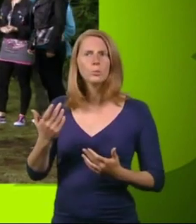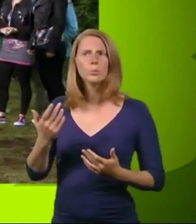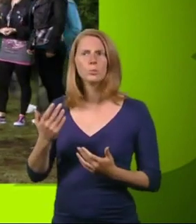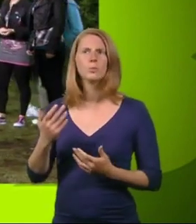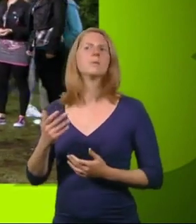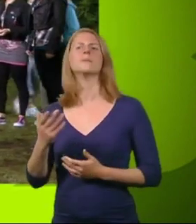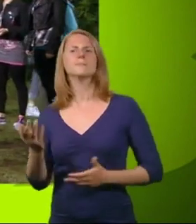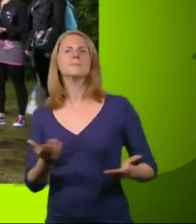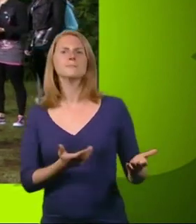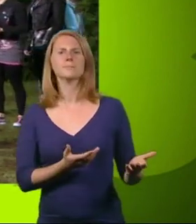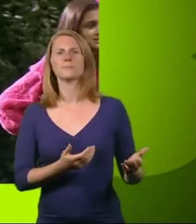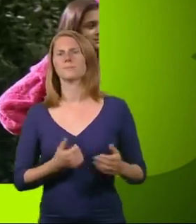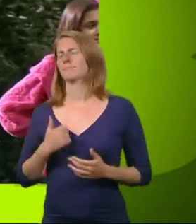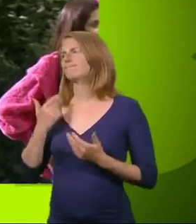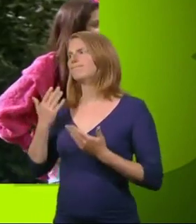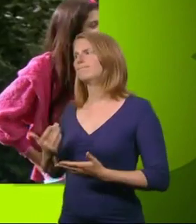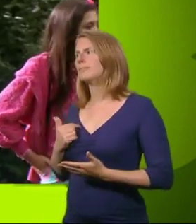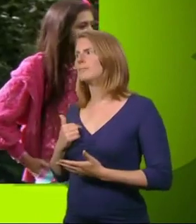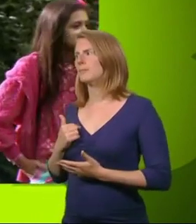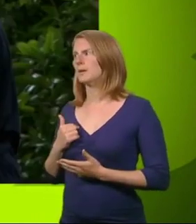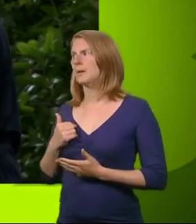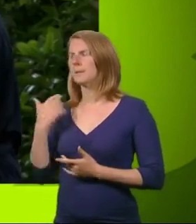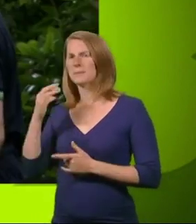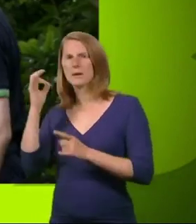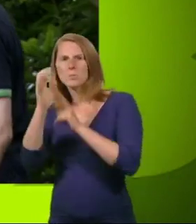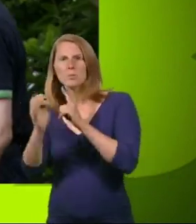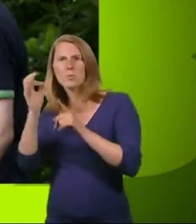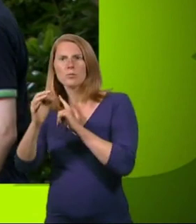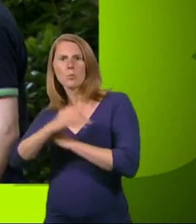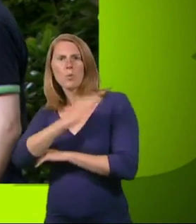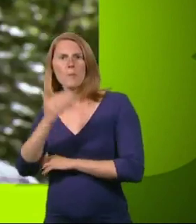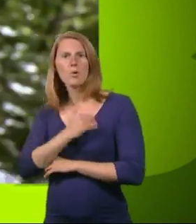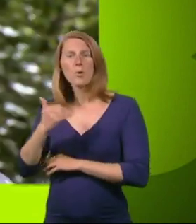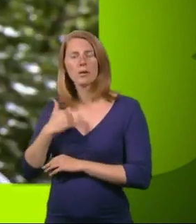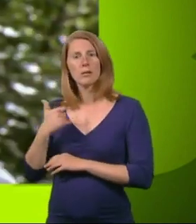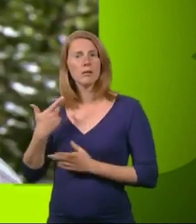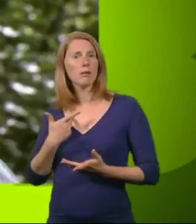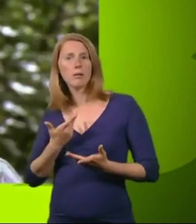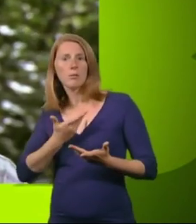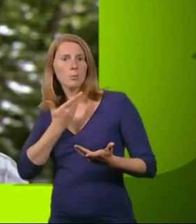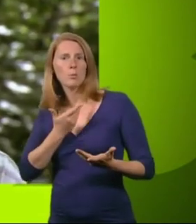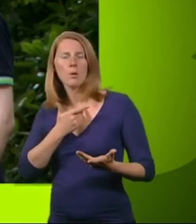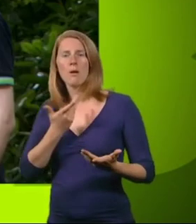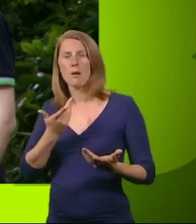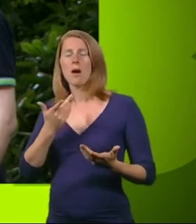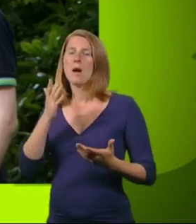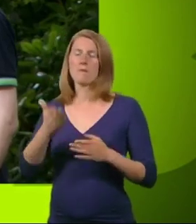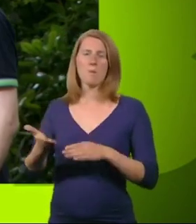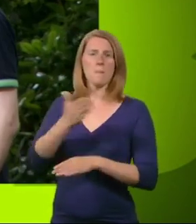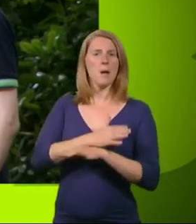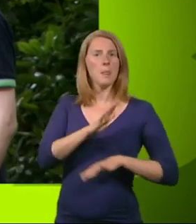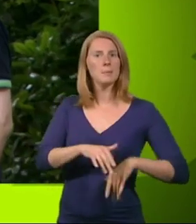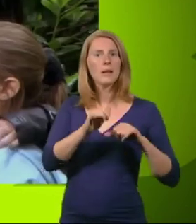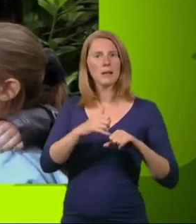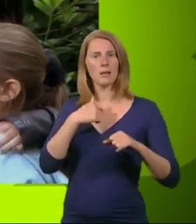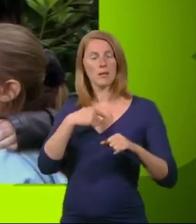Gus? I don't know. Well, you've been interrogating him all morning. But I haven't got to the end. I mean, back to the beginning. I mean, I haven't solved